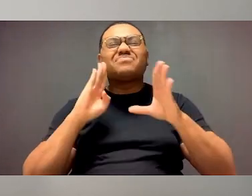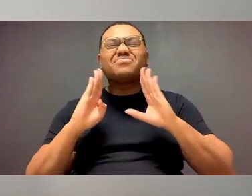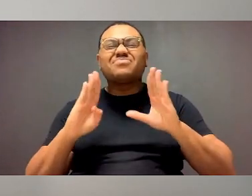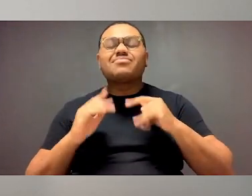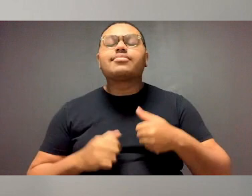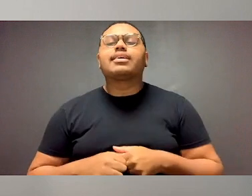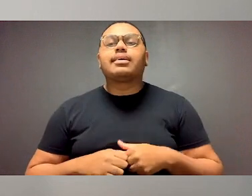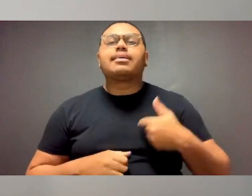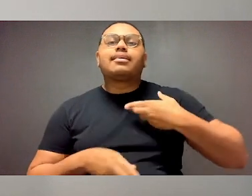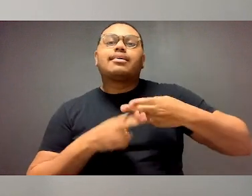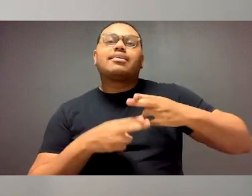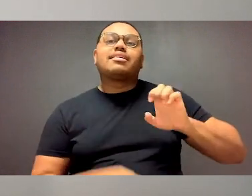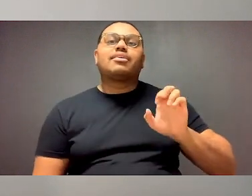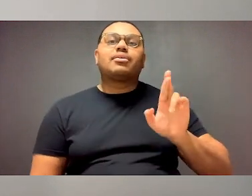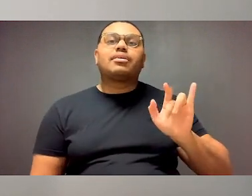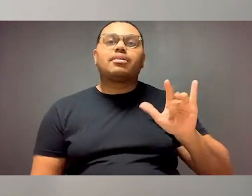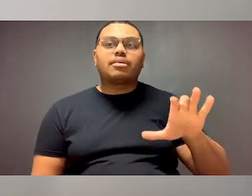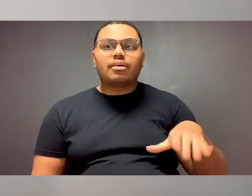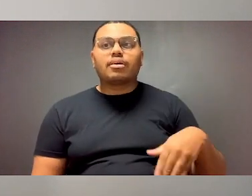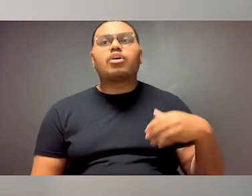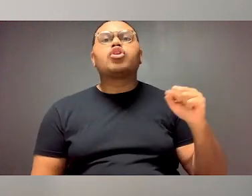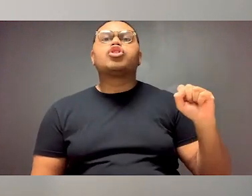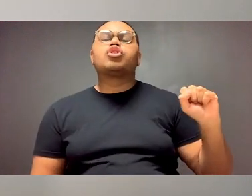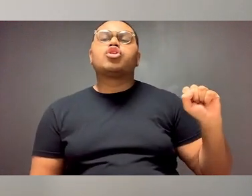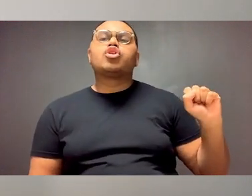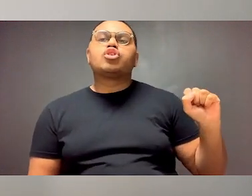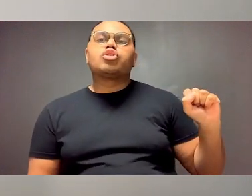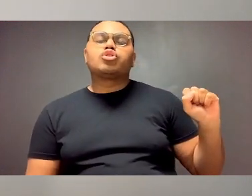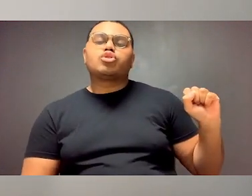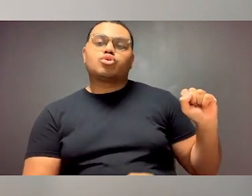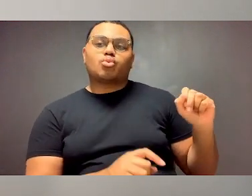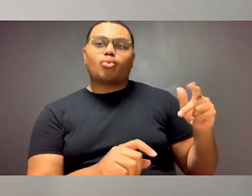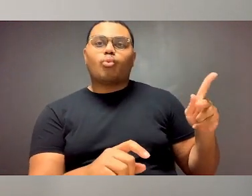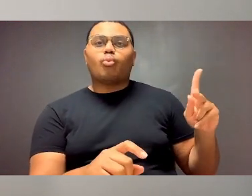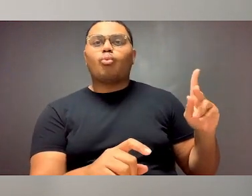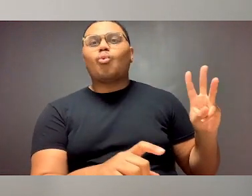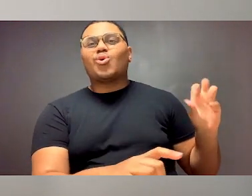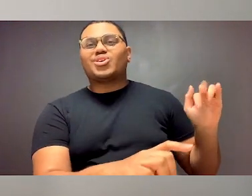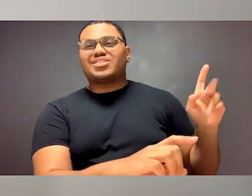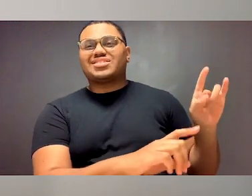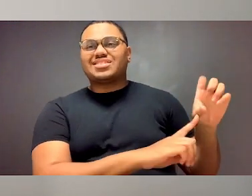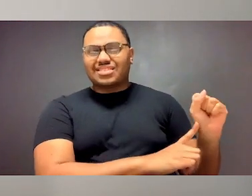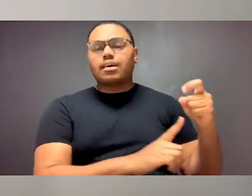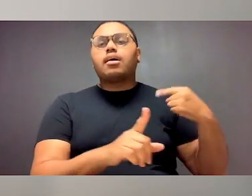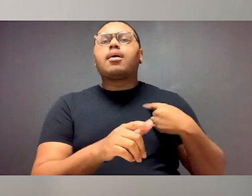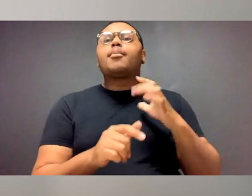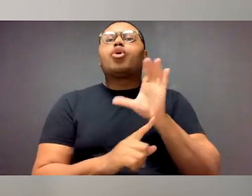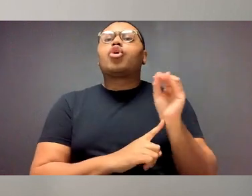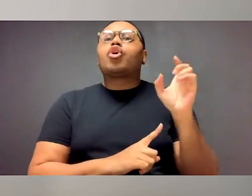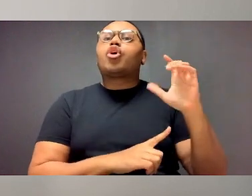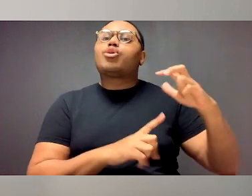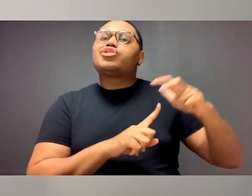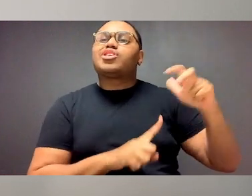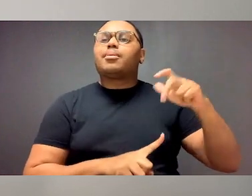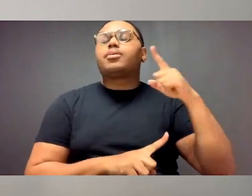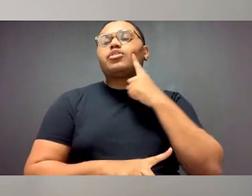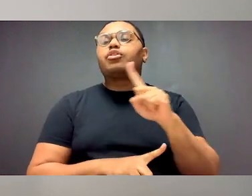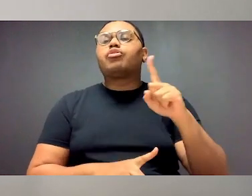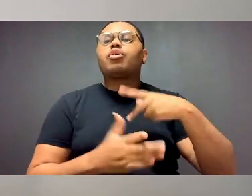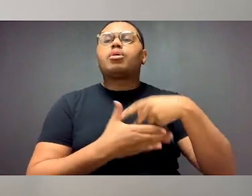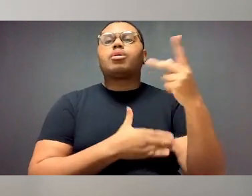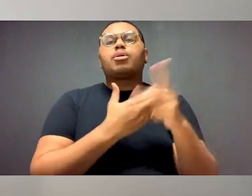Eric Swartz. I use he, him, el pronouns, and I am one of the co-champions of the new programming committee for this cycle with my good friend